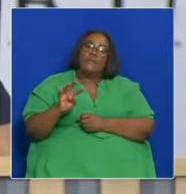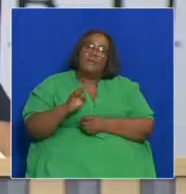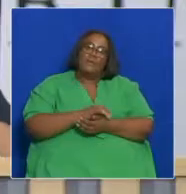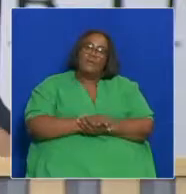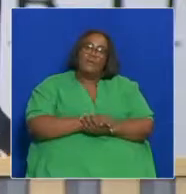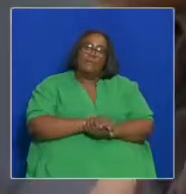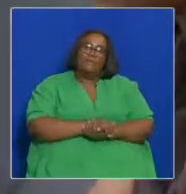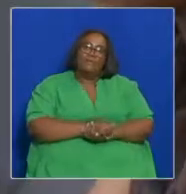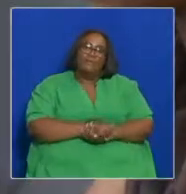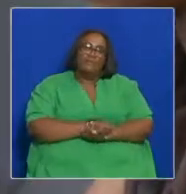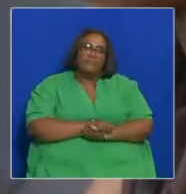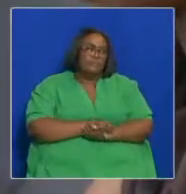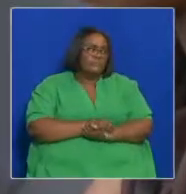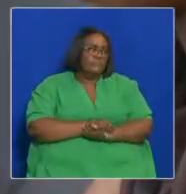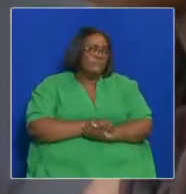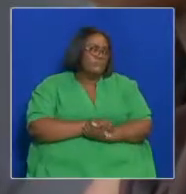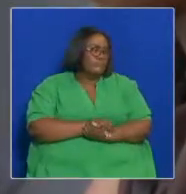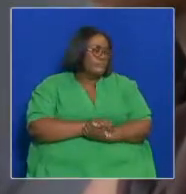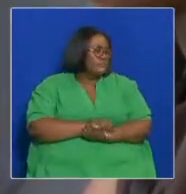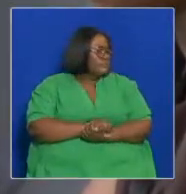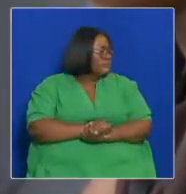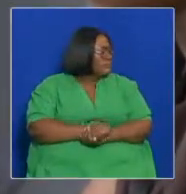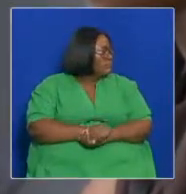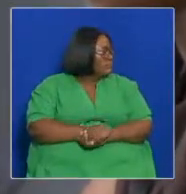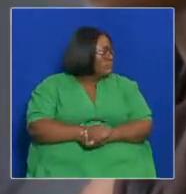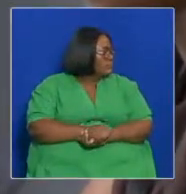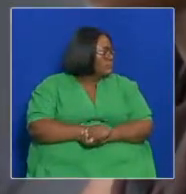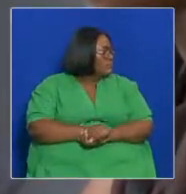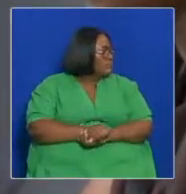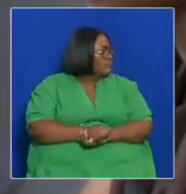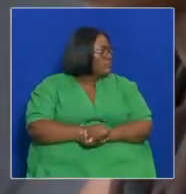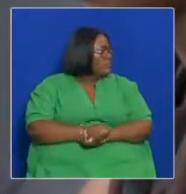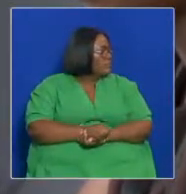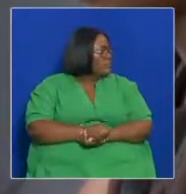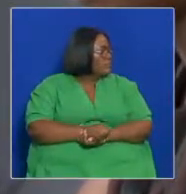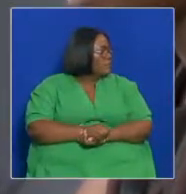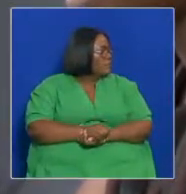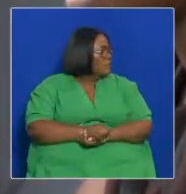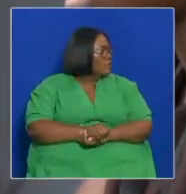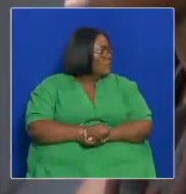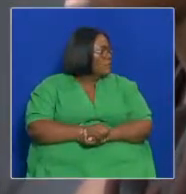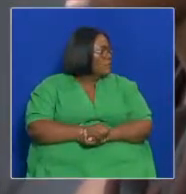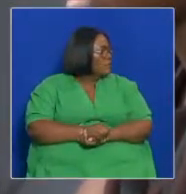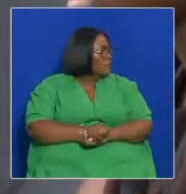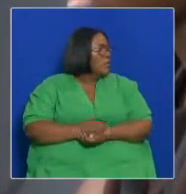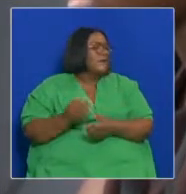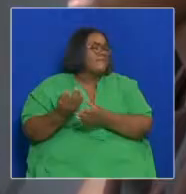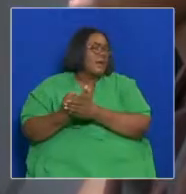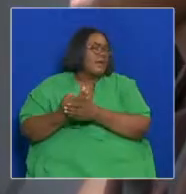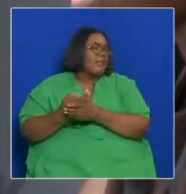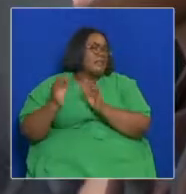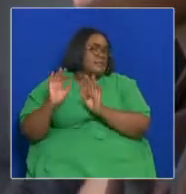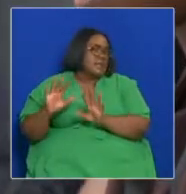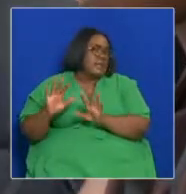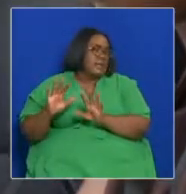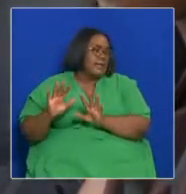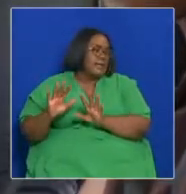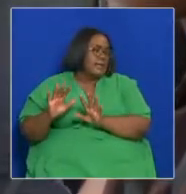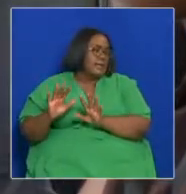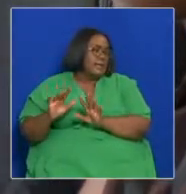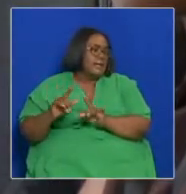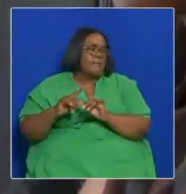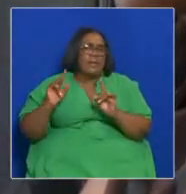Chair, it is at file 10. Paragraph, but in the affidavit, it's paragraph